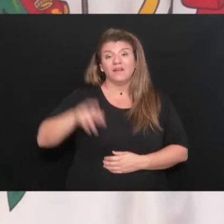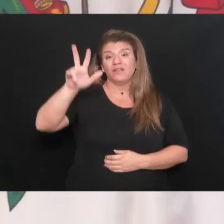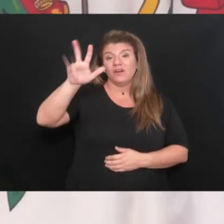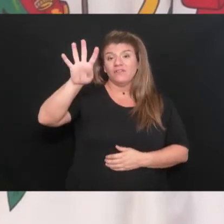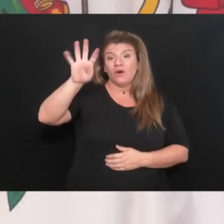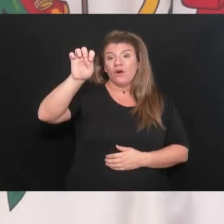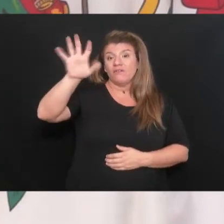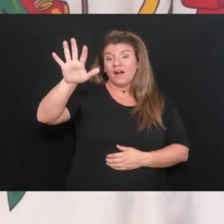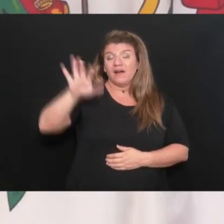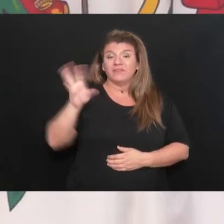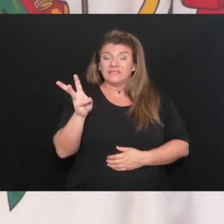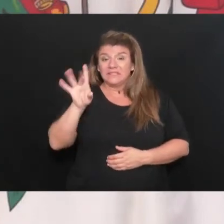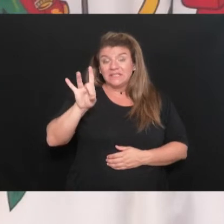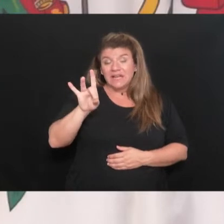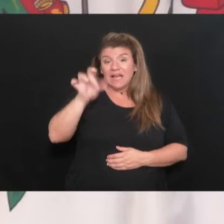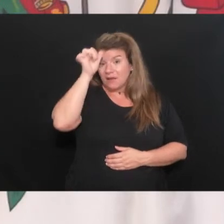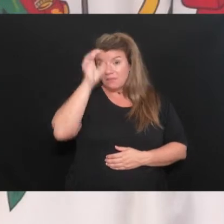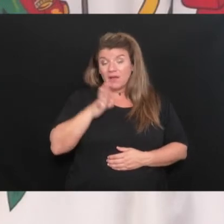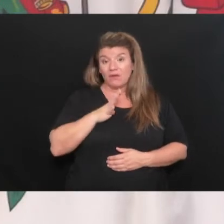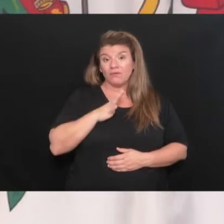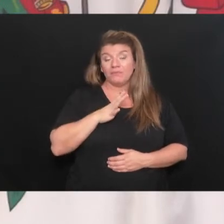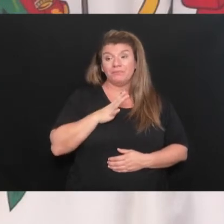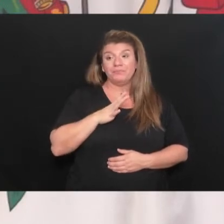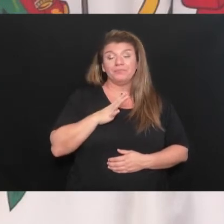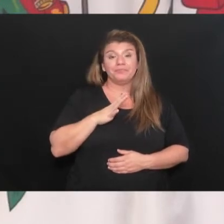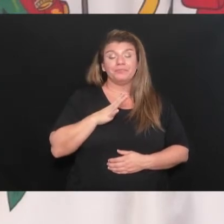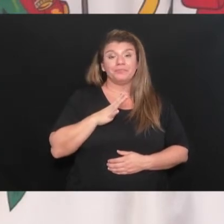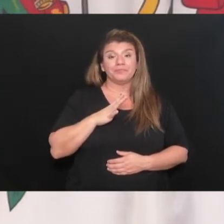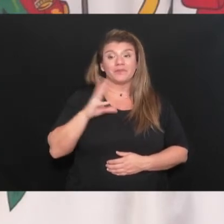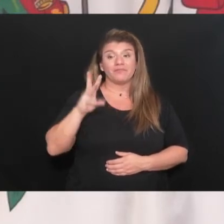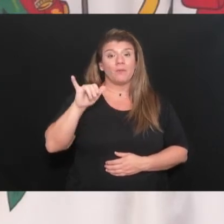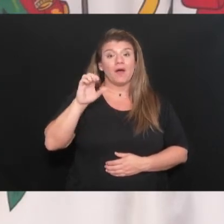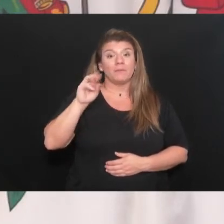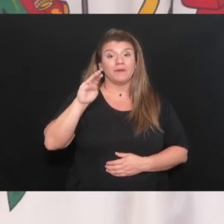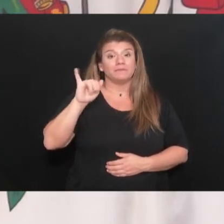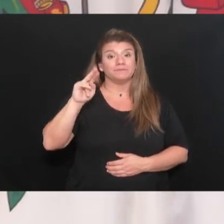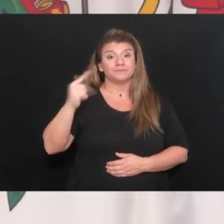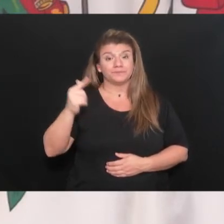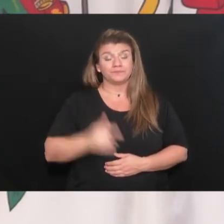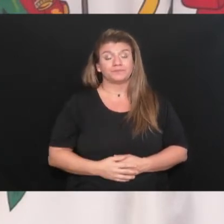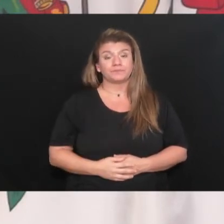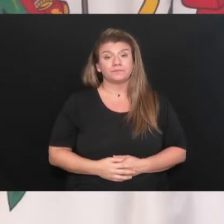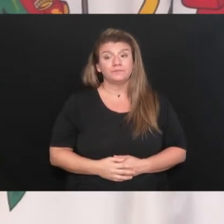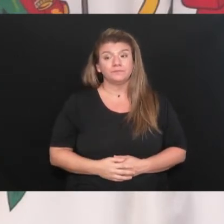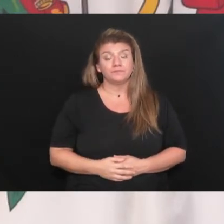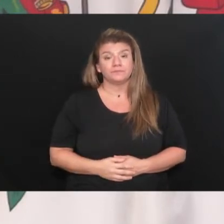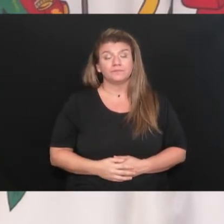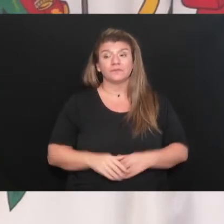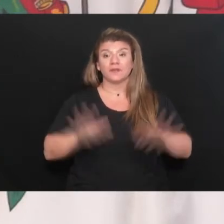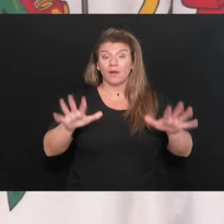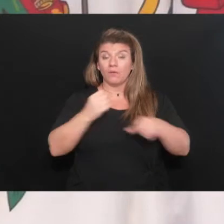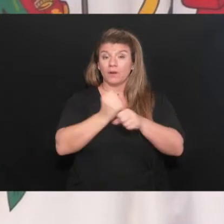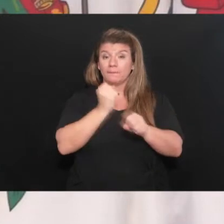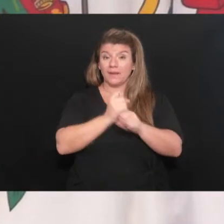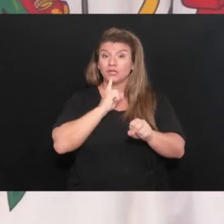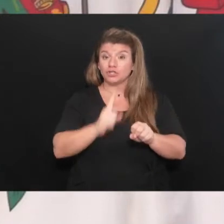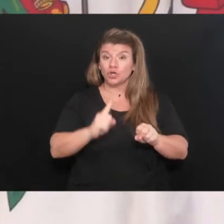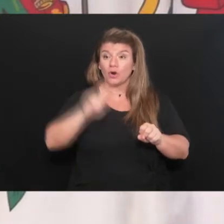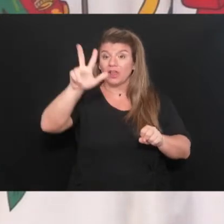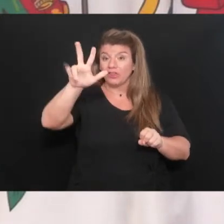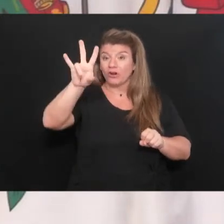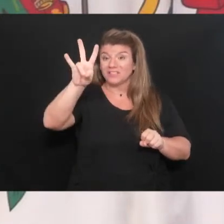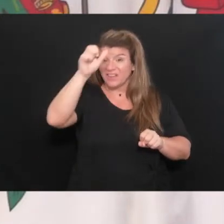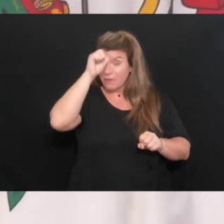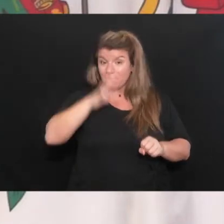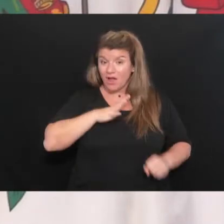3,405th death, a 68-year-old male from Wyoming County. And I want to make sure that you heard me, the 37-year-old male